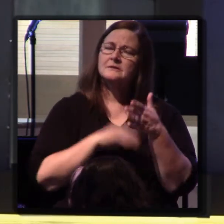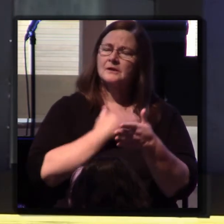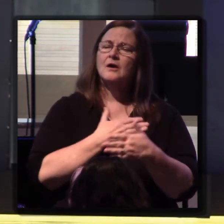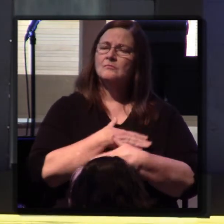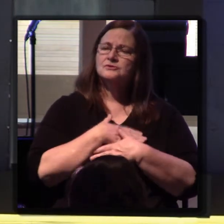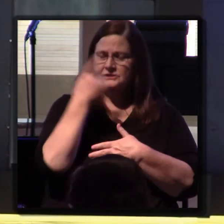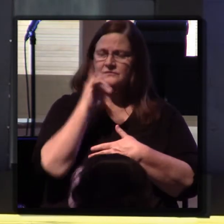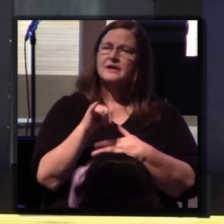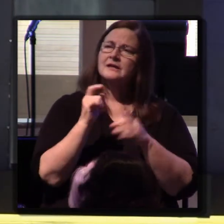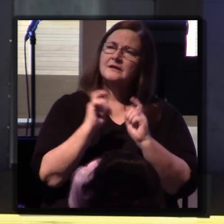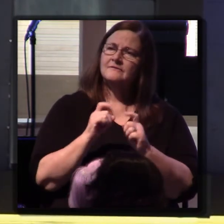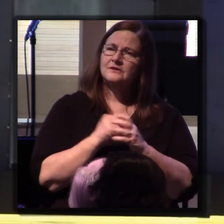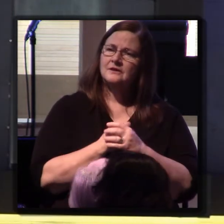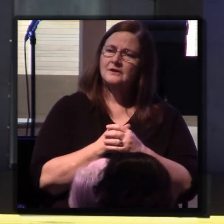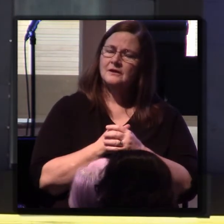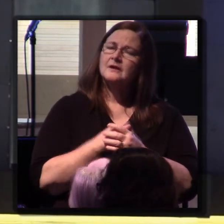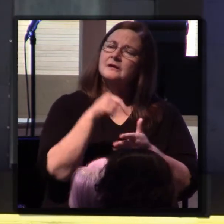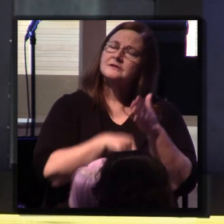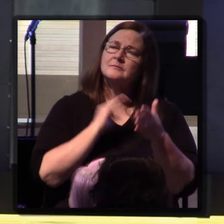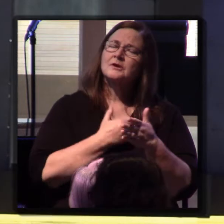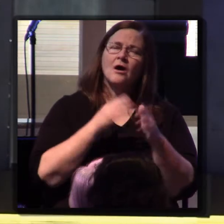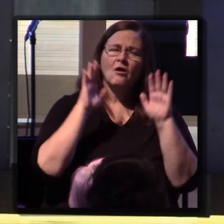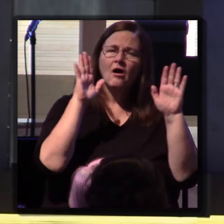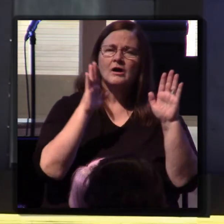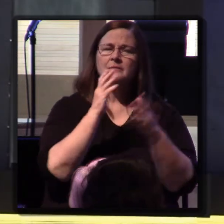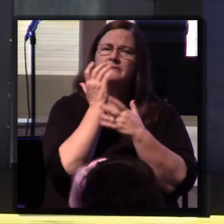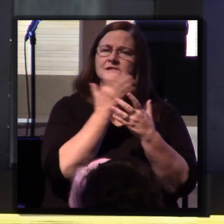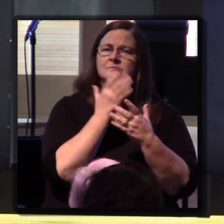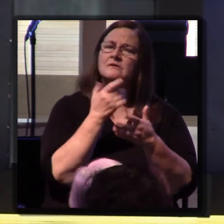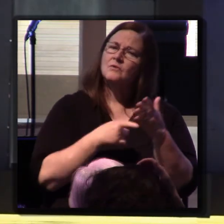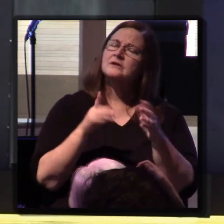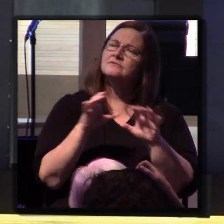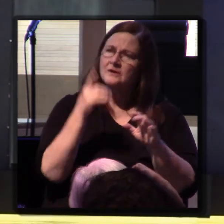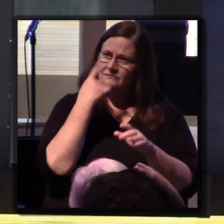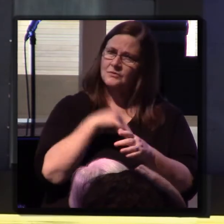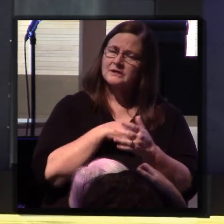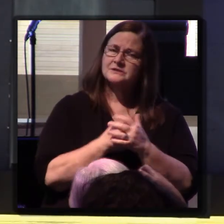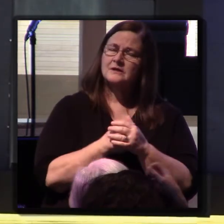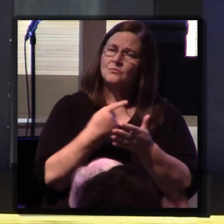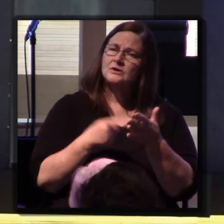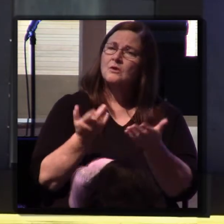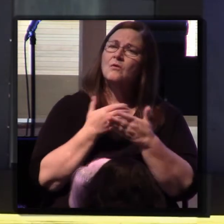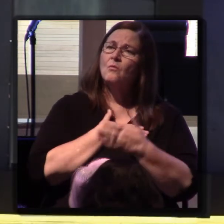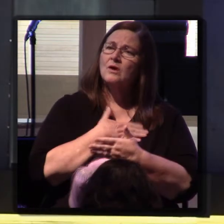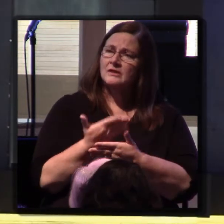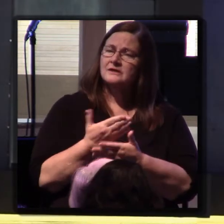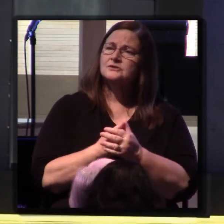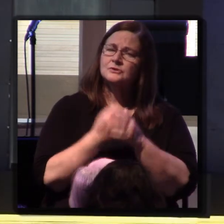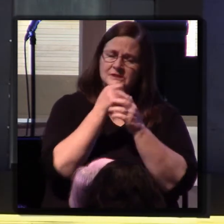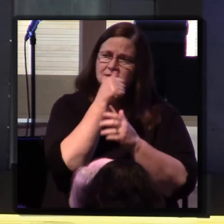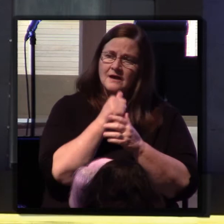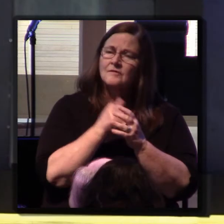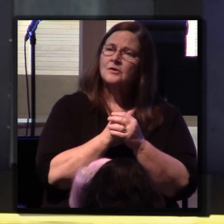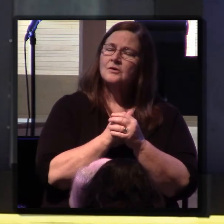And Lord, for those of us who know you, deepen our appreciation for that gift. Deepen our awe and amazement of